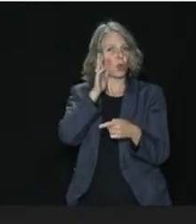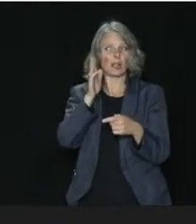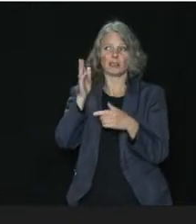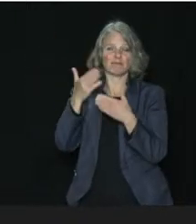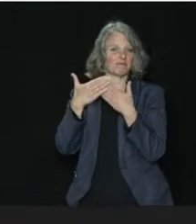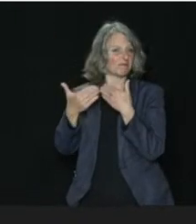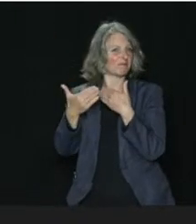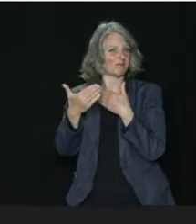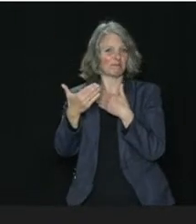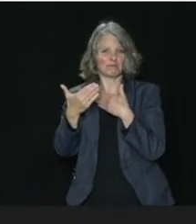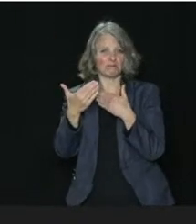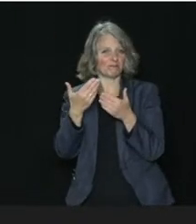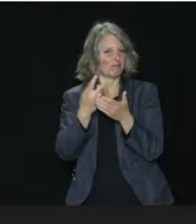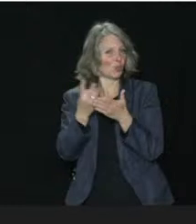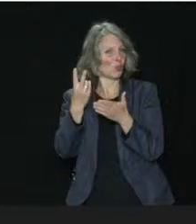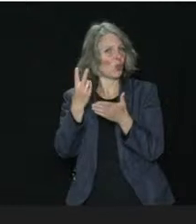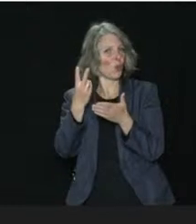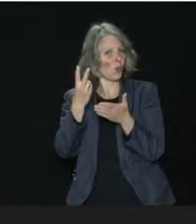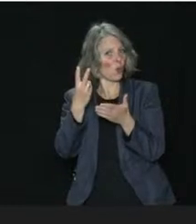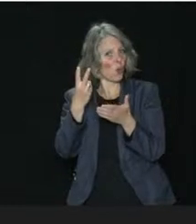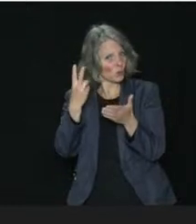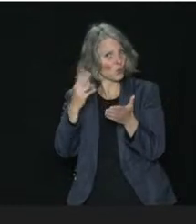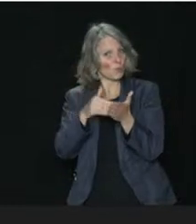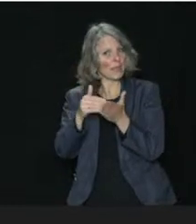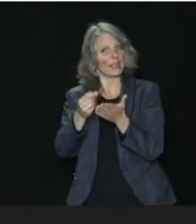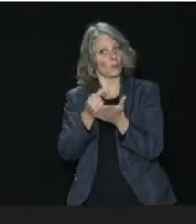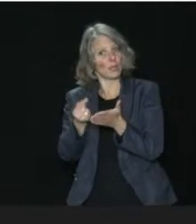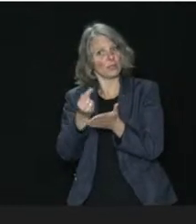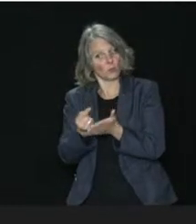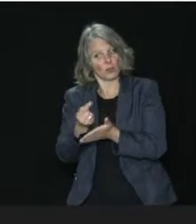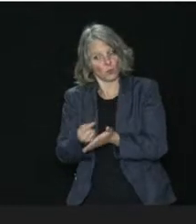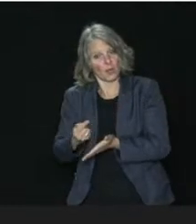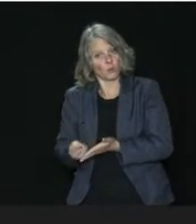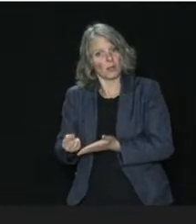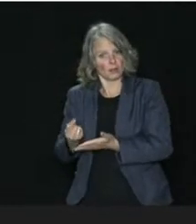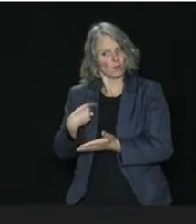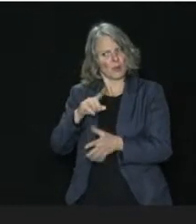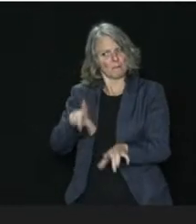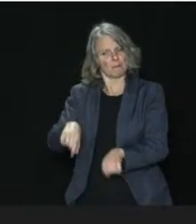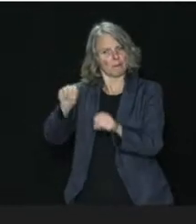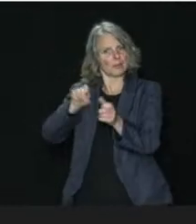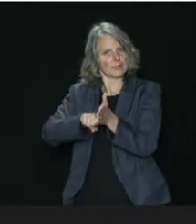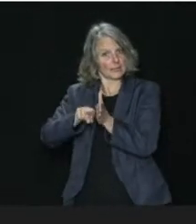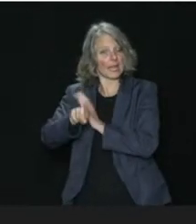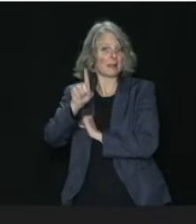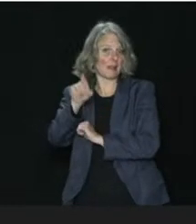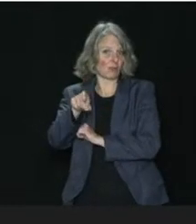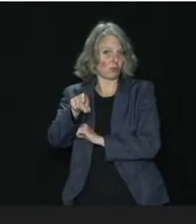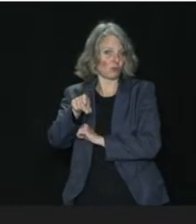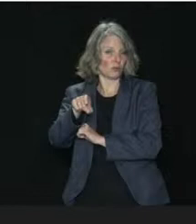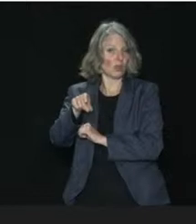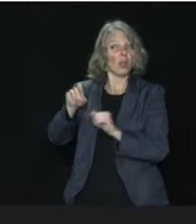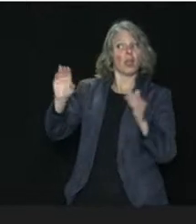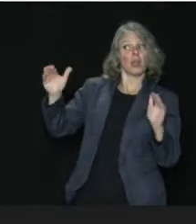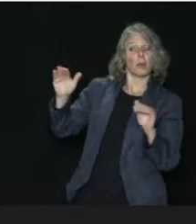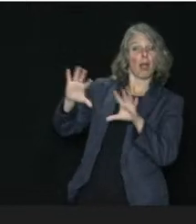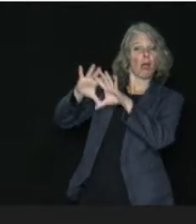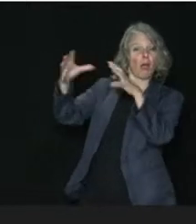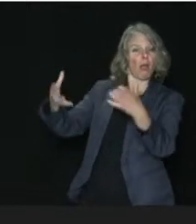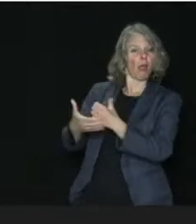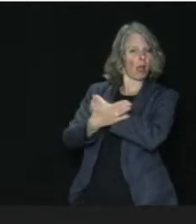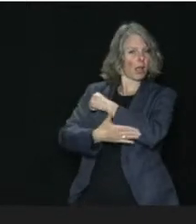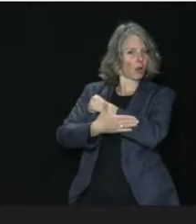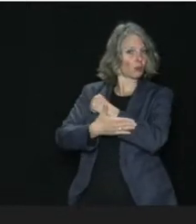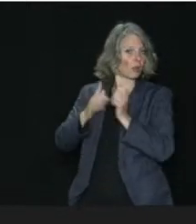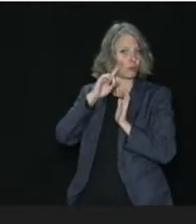the coming weeks. And so this is something that we have to study, because we know that in other countries, for example, in the